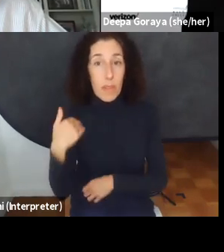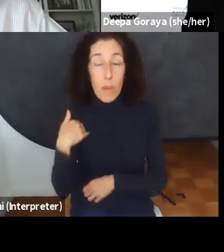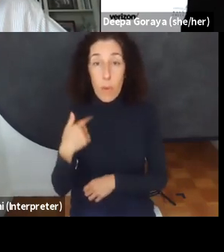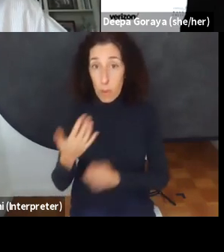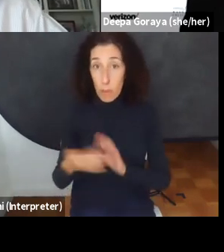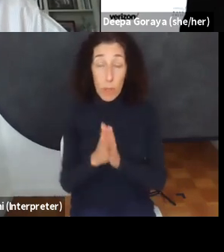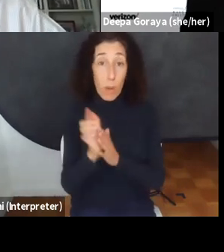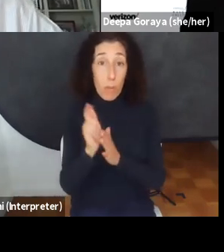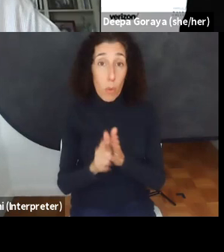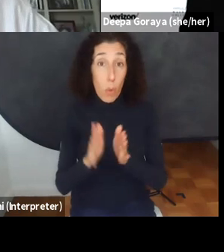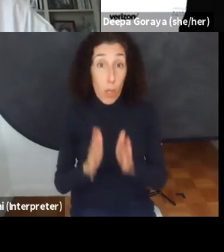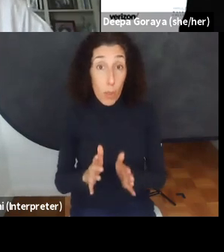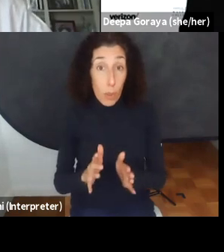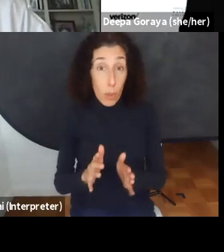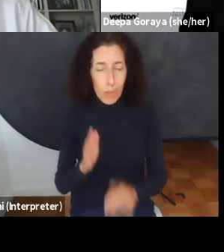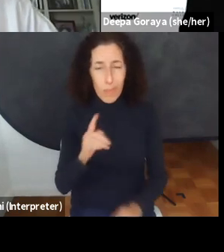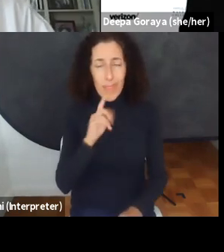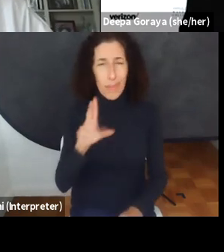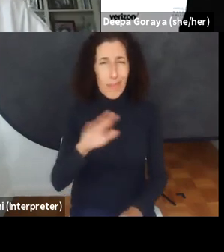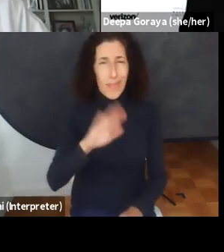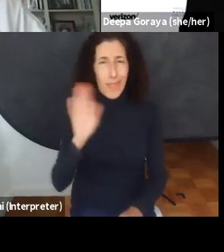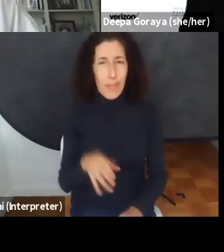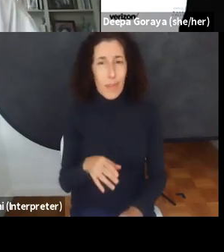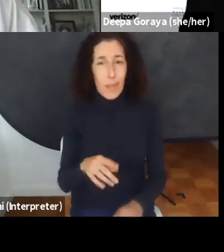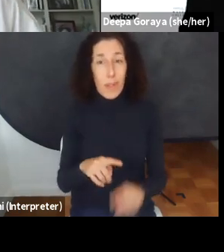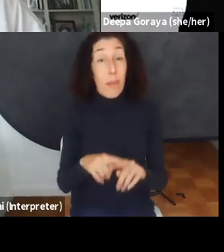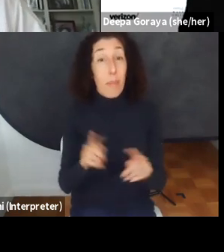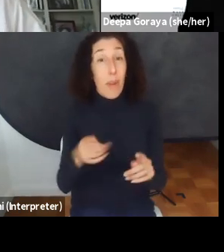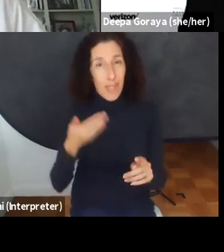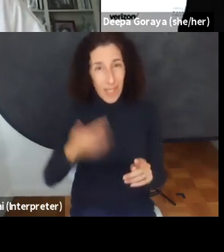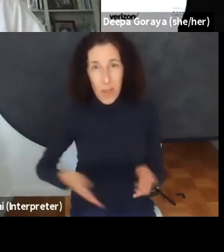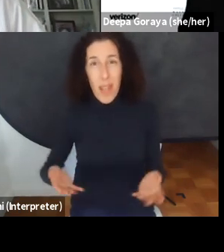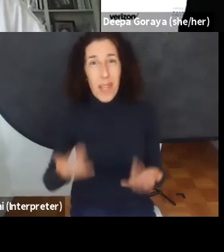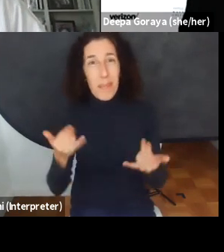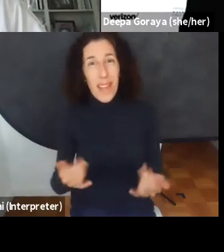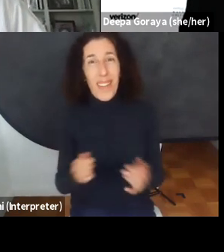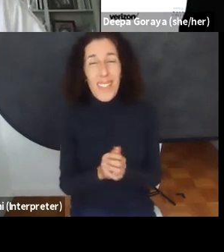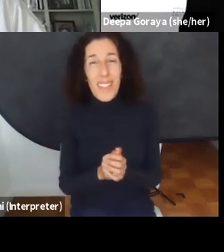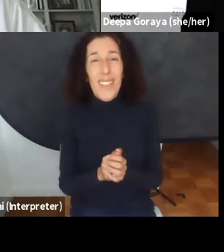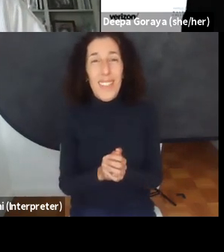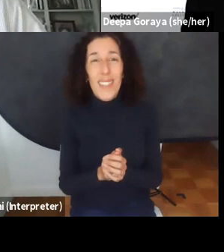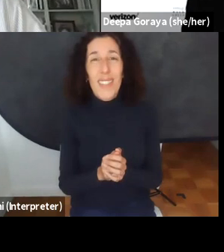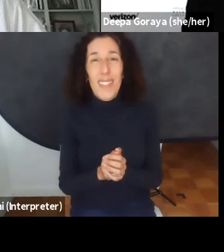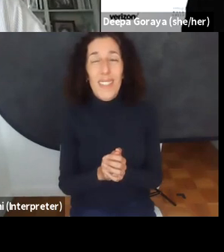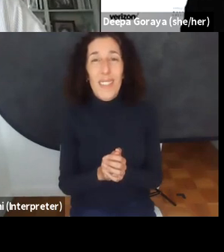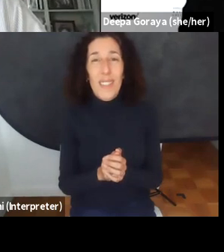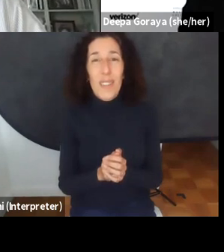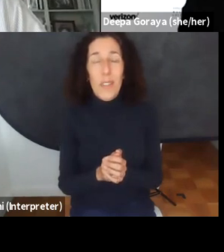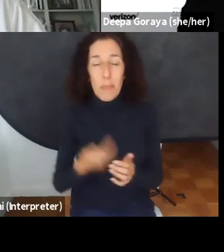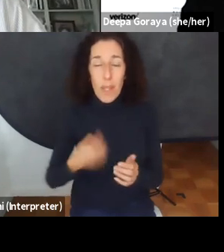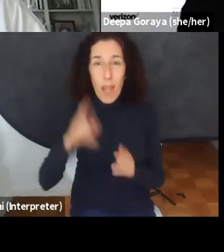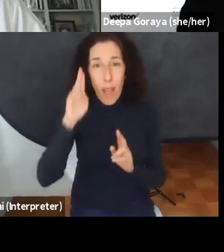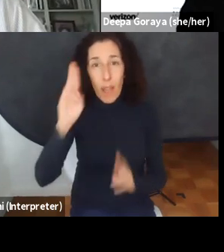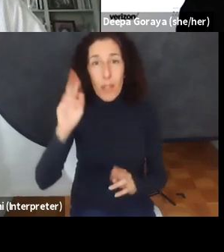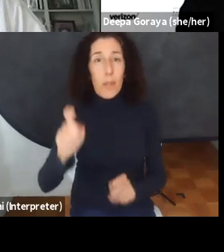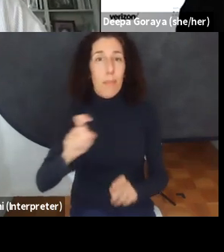lawyer, I would have said never. Yet, here I am. And I am honored to be making the closing remarks